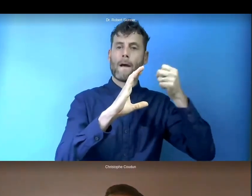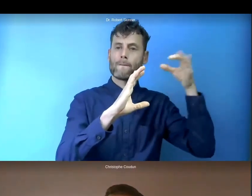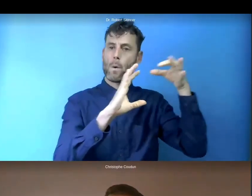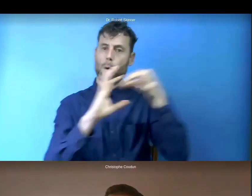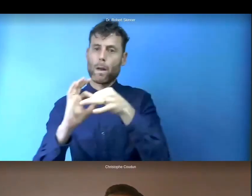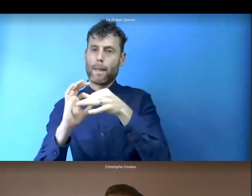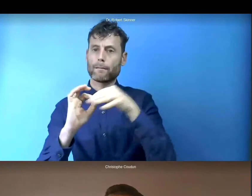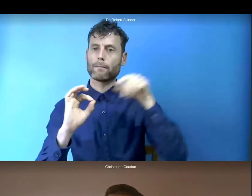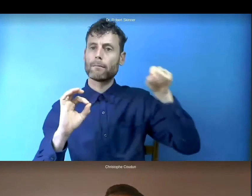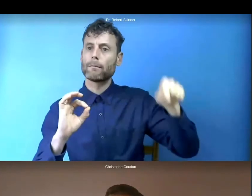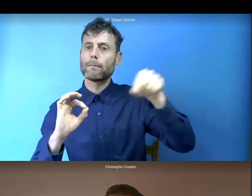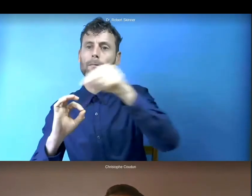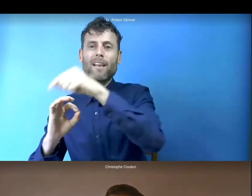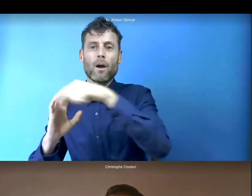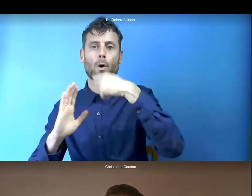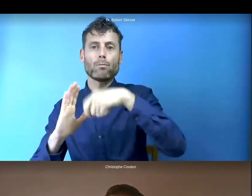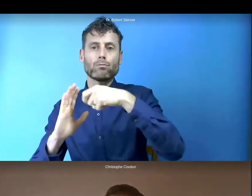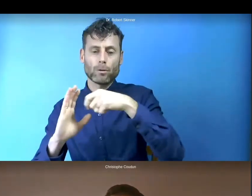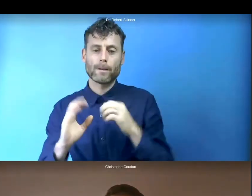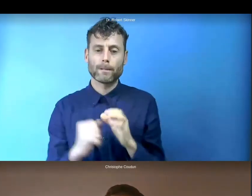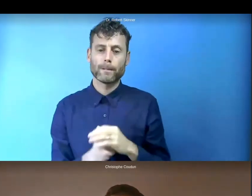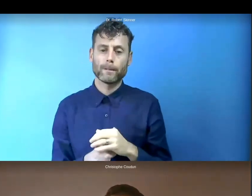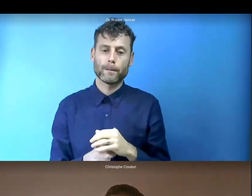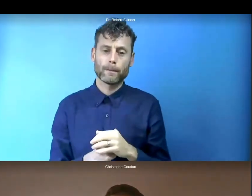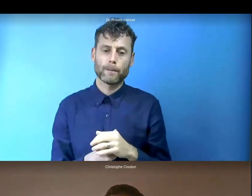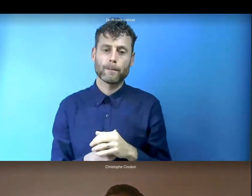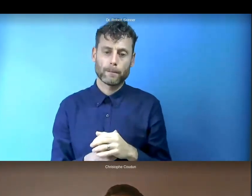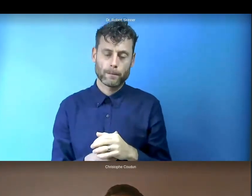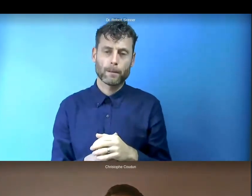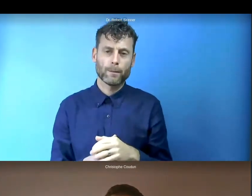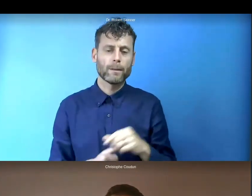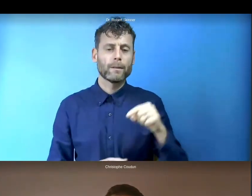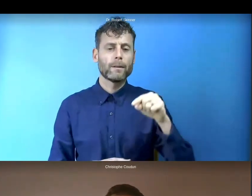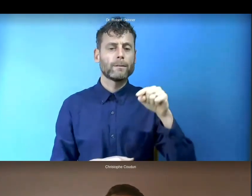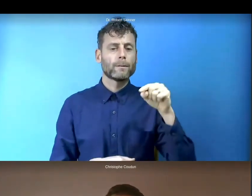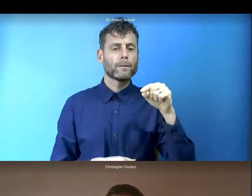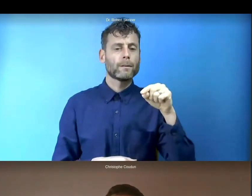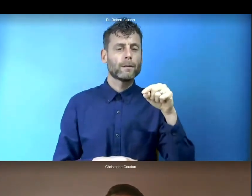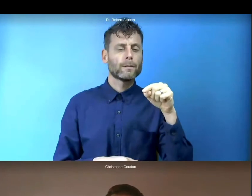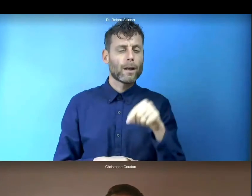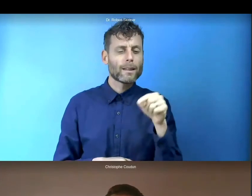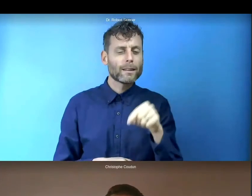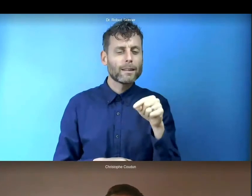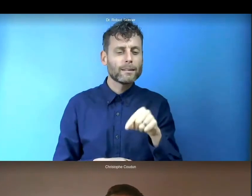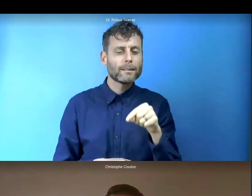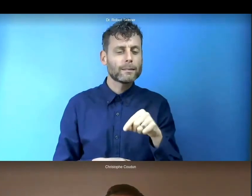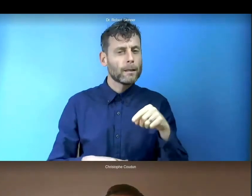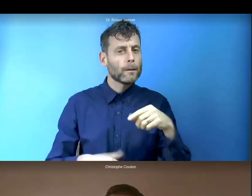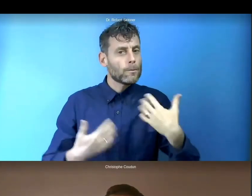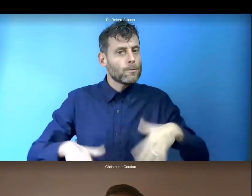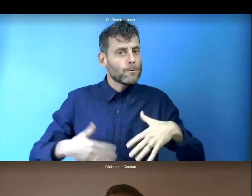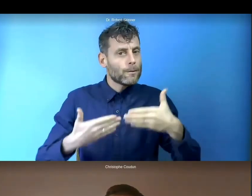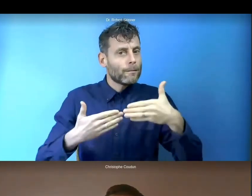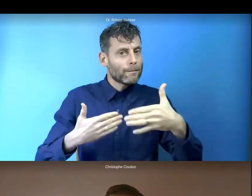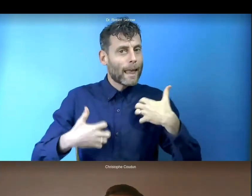of citizens, because the future will really be interesting and full of opportunities.